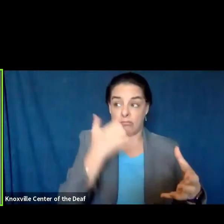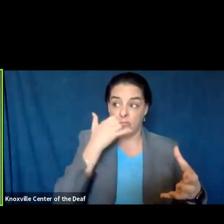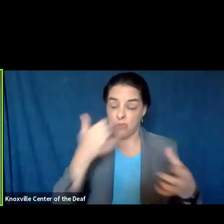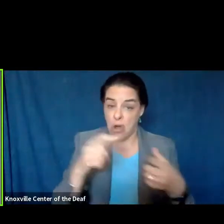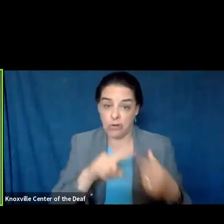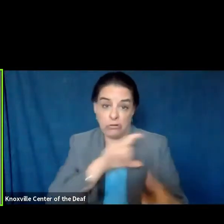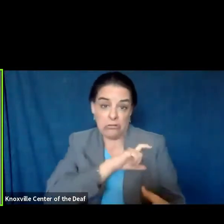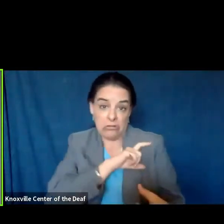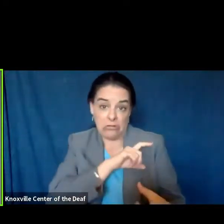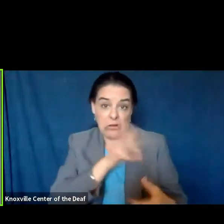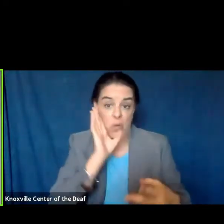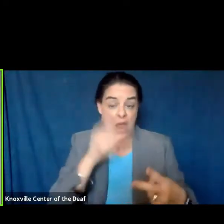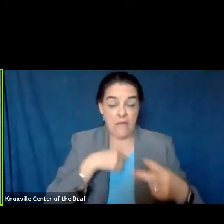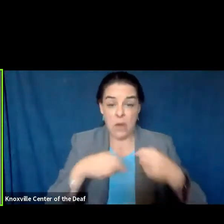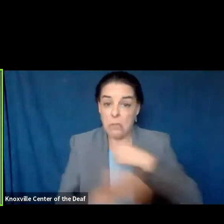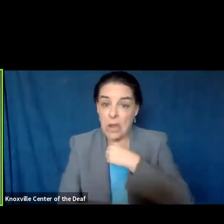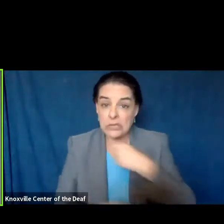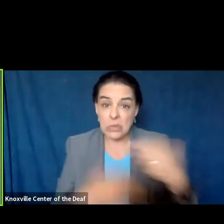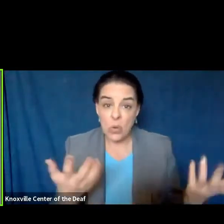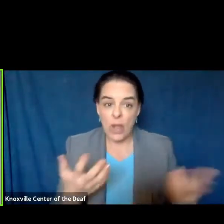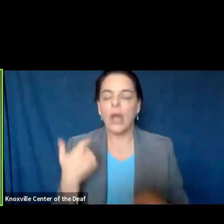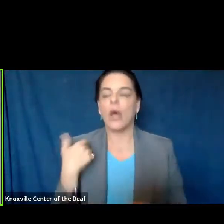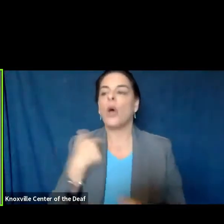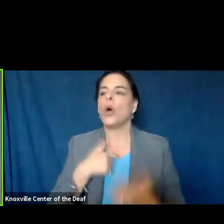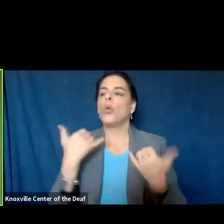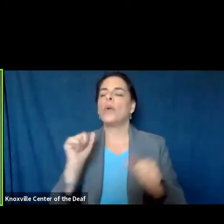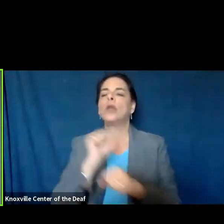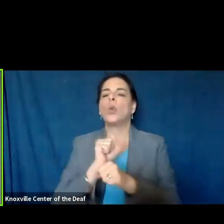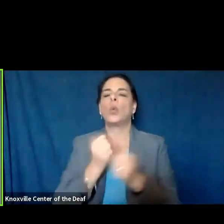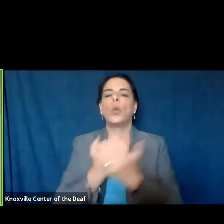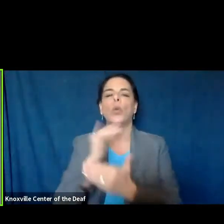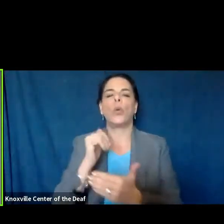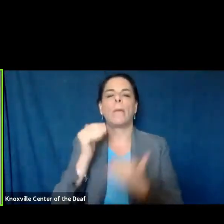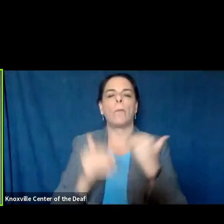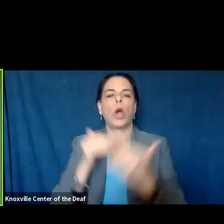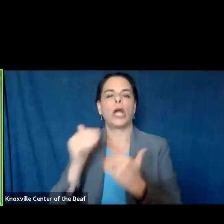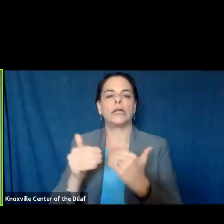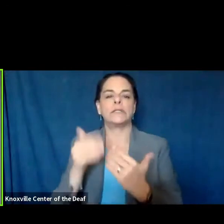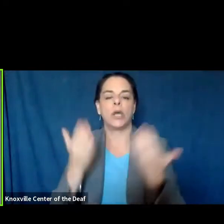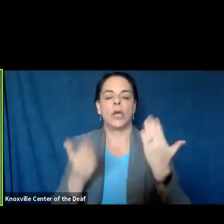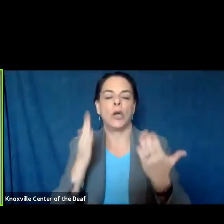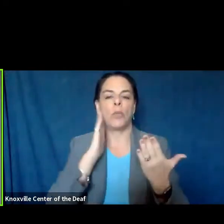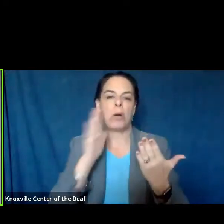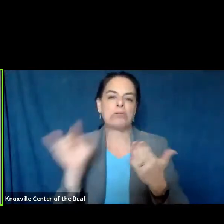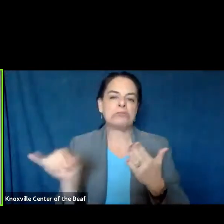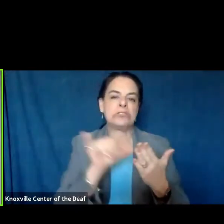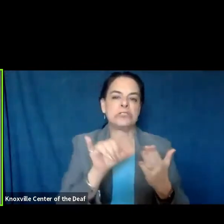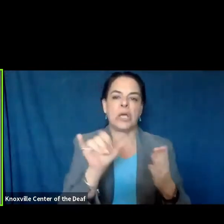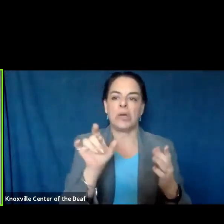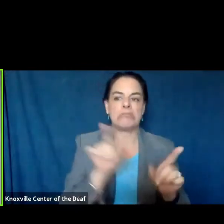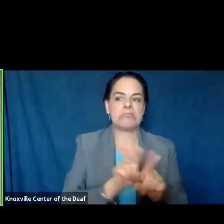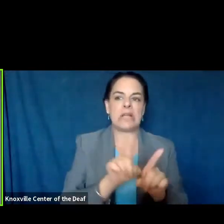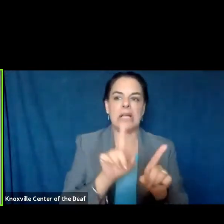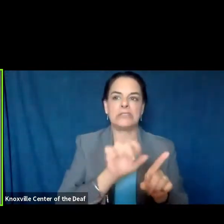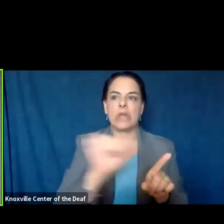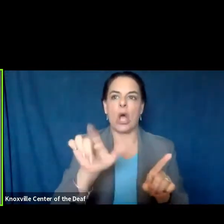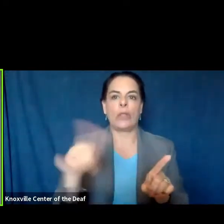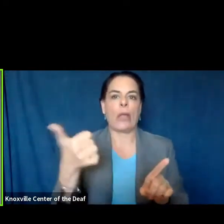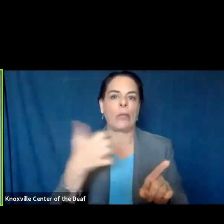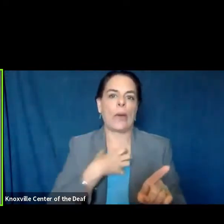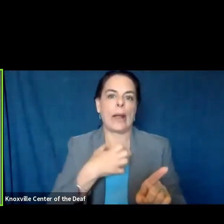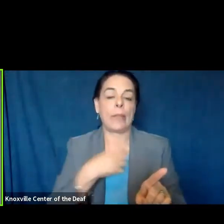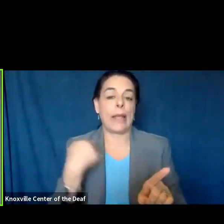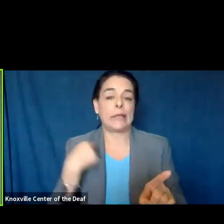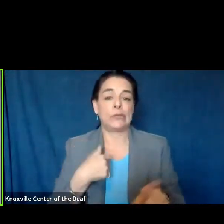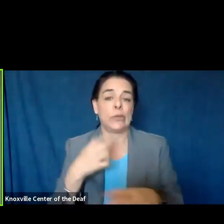there a punishment mechanism? Yeah, we're still working through the process, and probably will look similar to how we've done all of the other complaints that have been coming